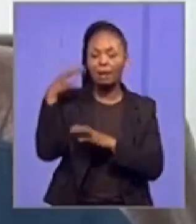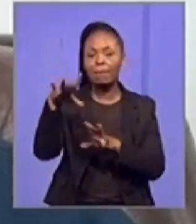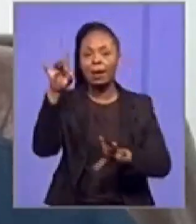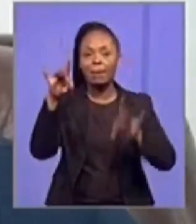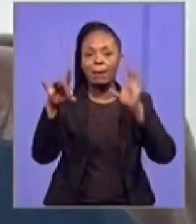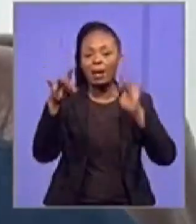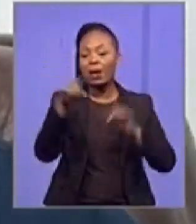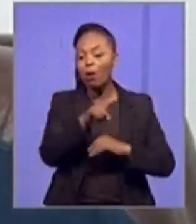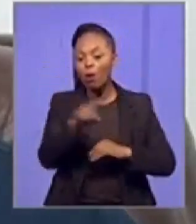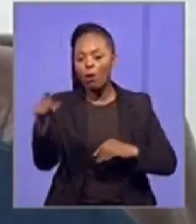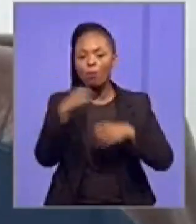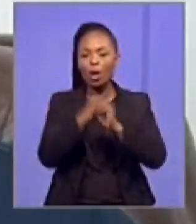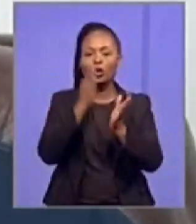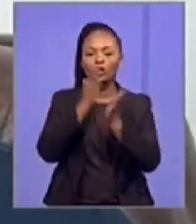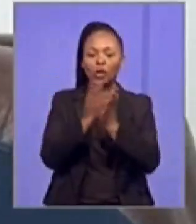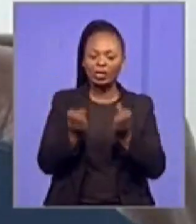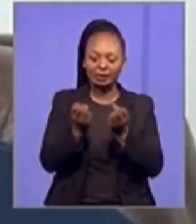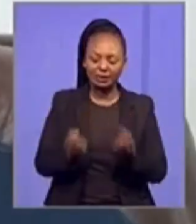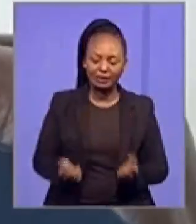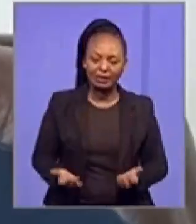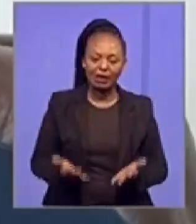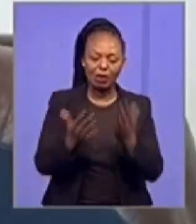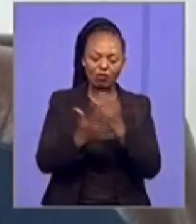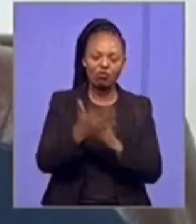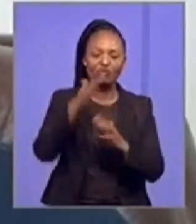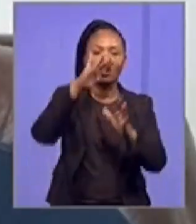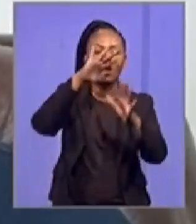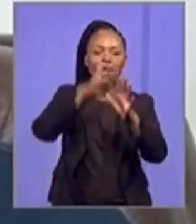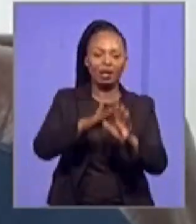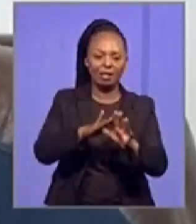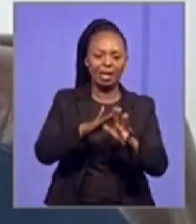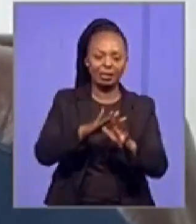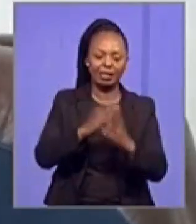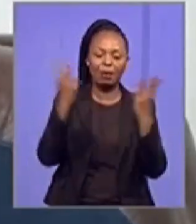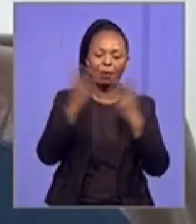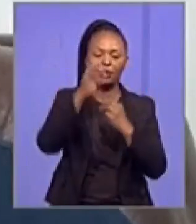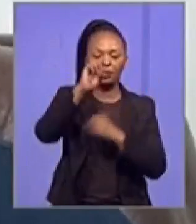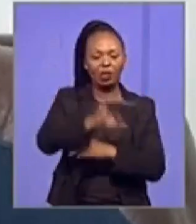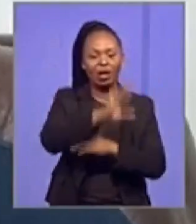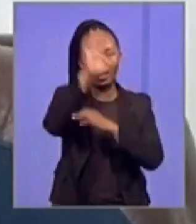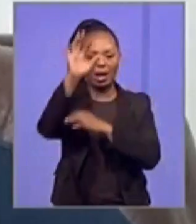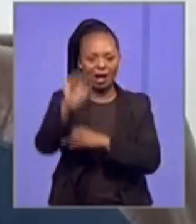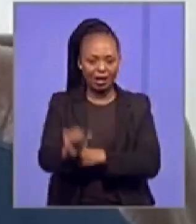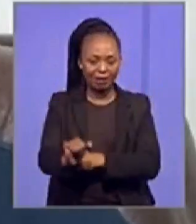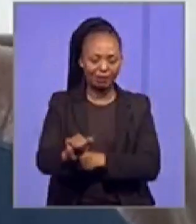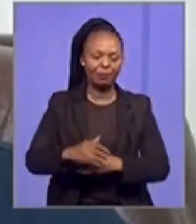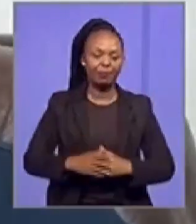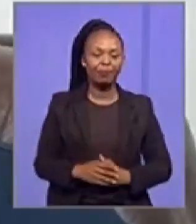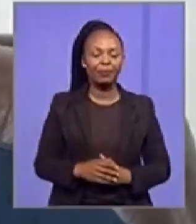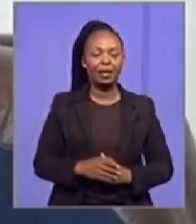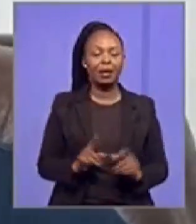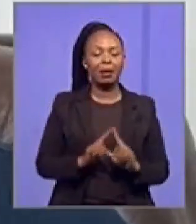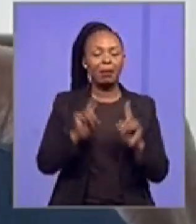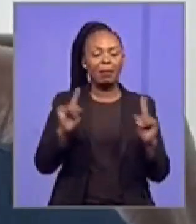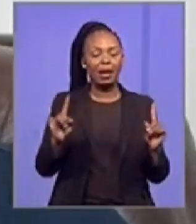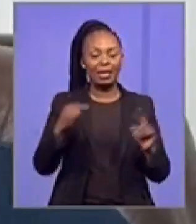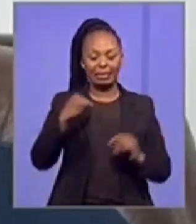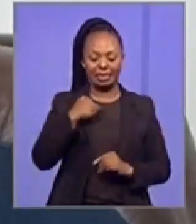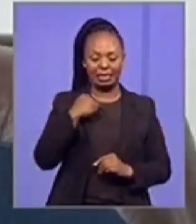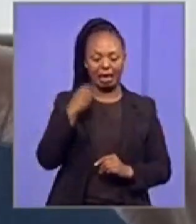hore ditshebeletso le ditabatabelo tsa ma-Afrika Borwa di a ananelwa, empa ho ya ka